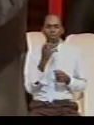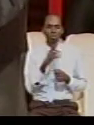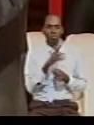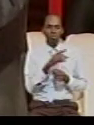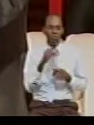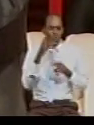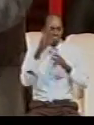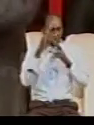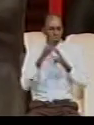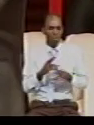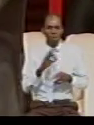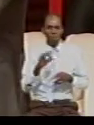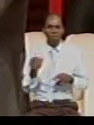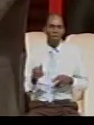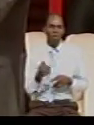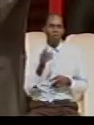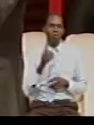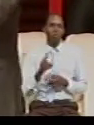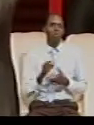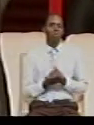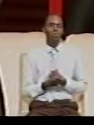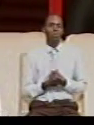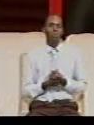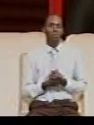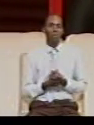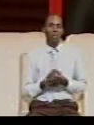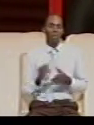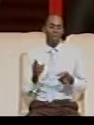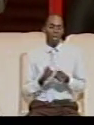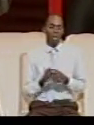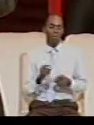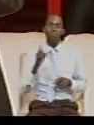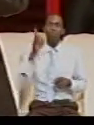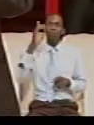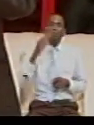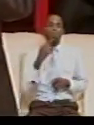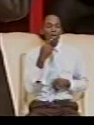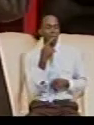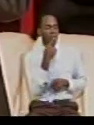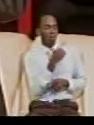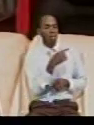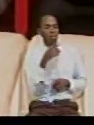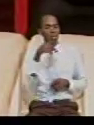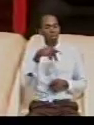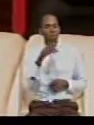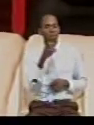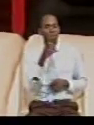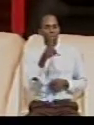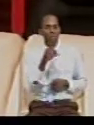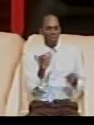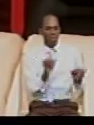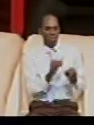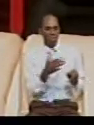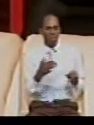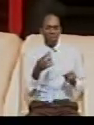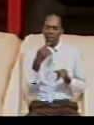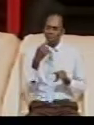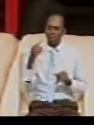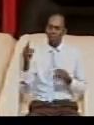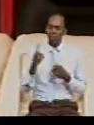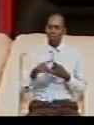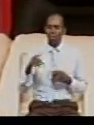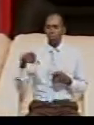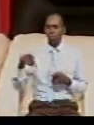of persons. As he said to Paul, he says to Peter. As he said to